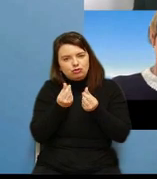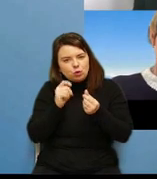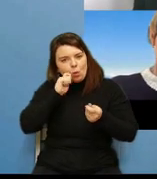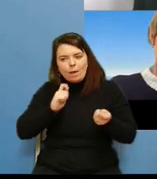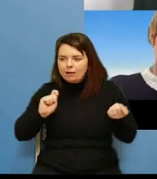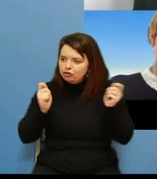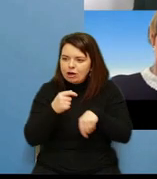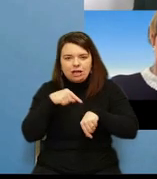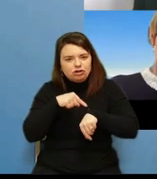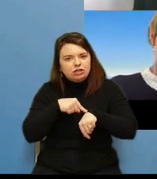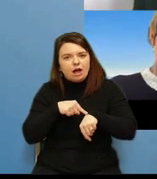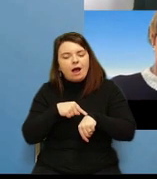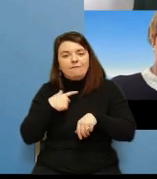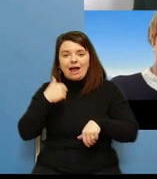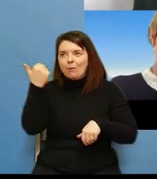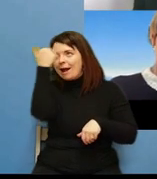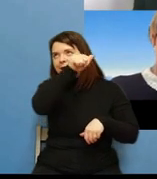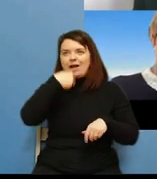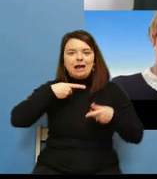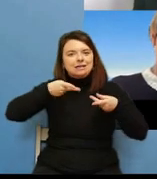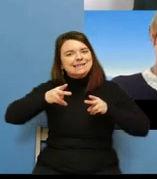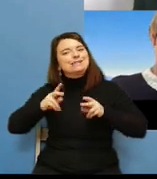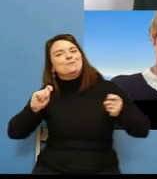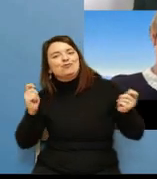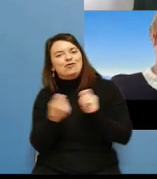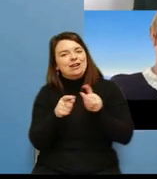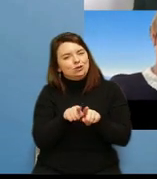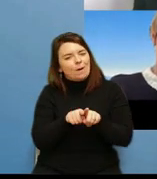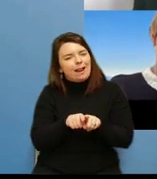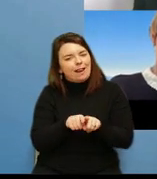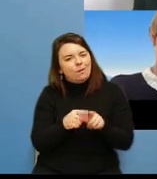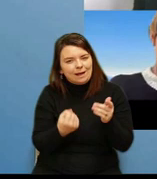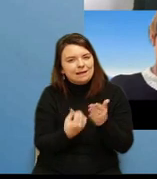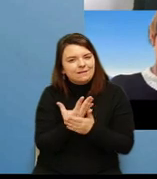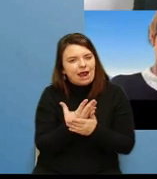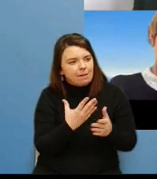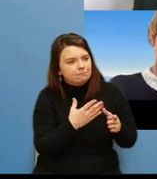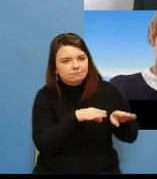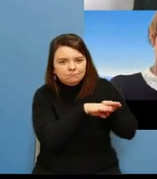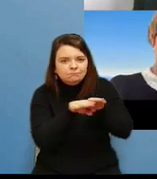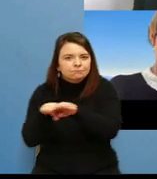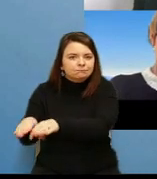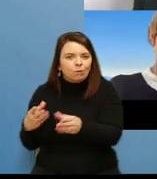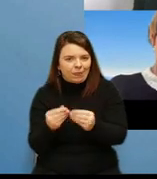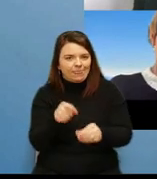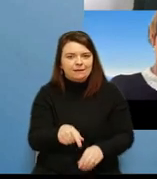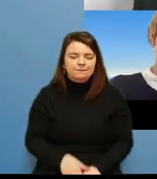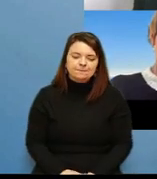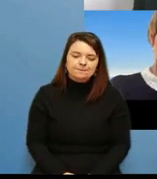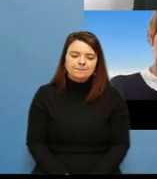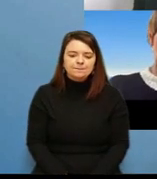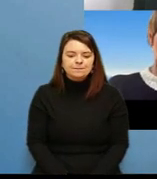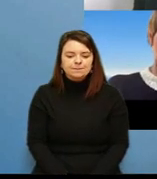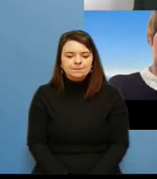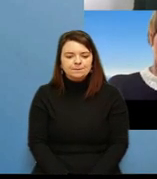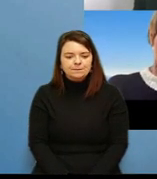from a digital resource will naturally change in time anyway, in terms of how clever our systems can be. And so we'll, you know, develop in line